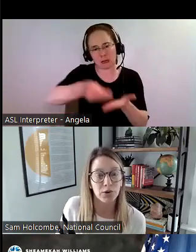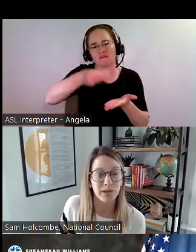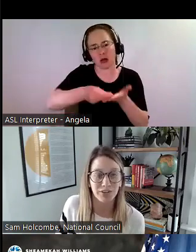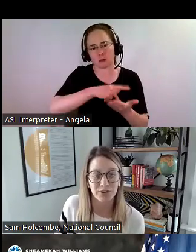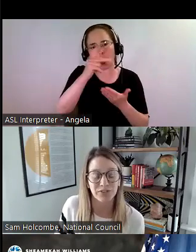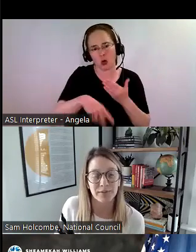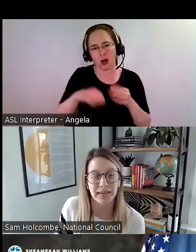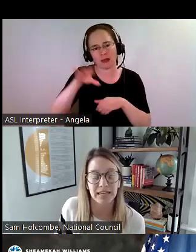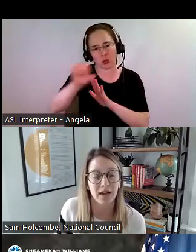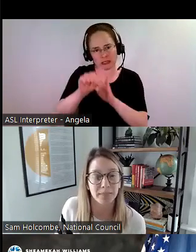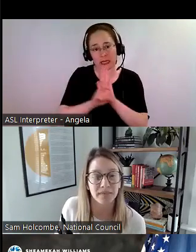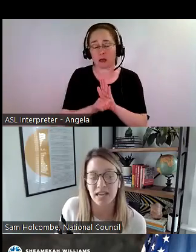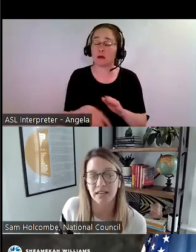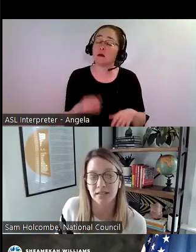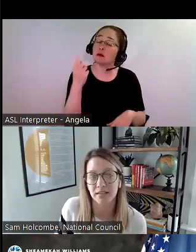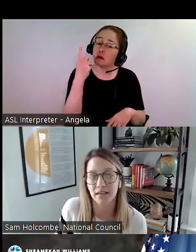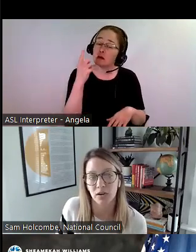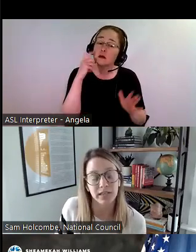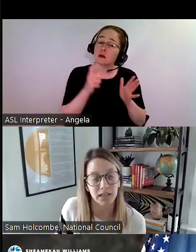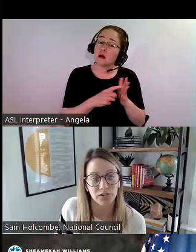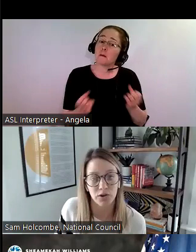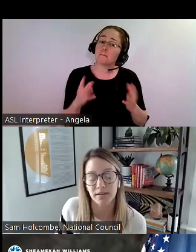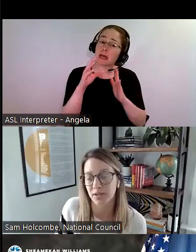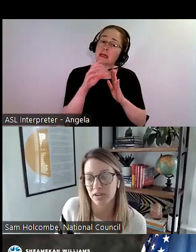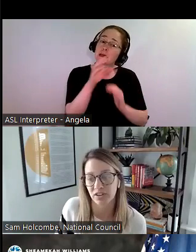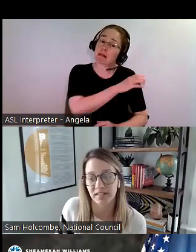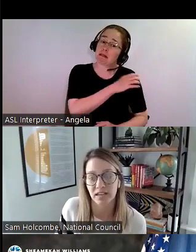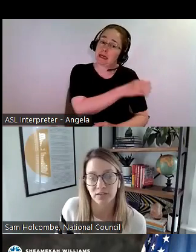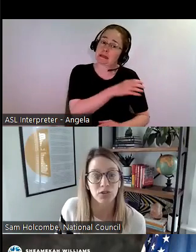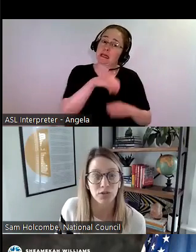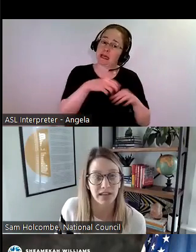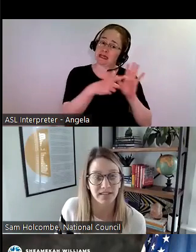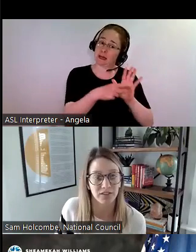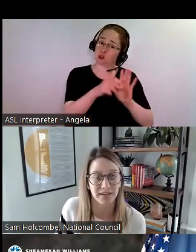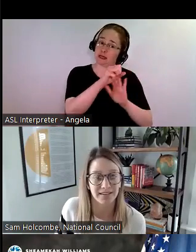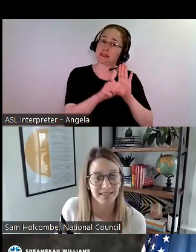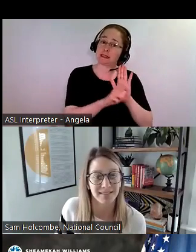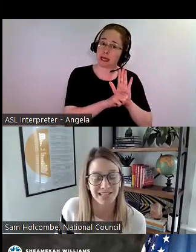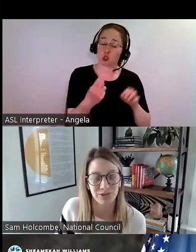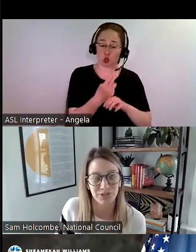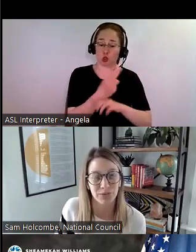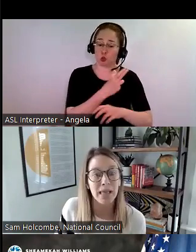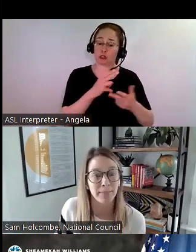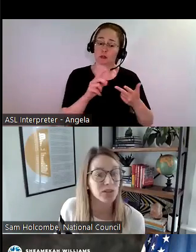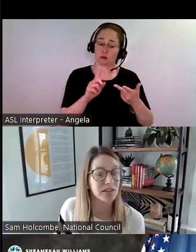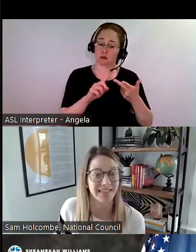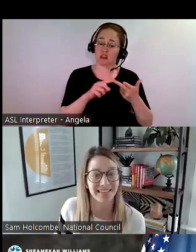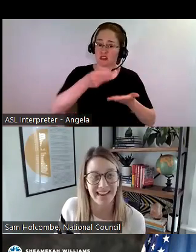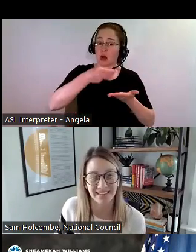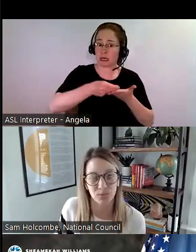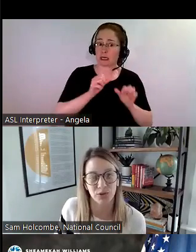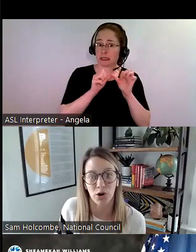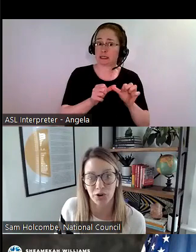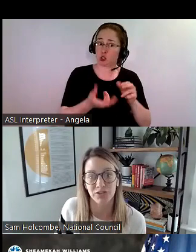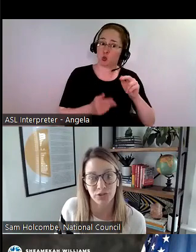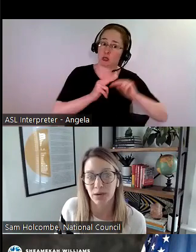state. Although we also see many states, there are clinics who are in demonstration states who utilize this funding to continue to build